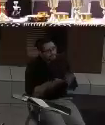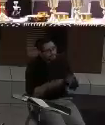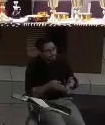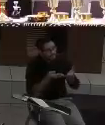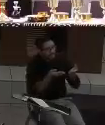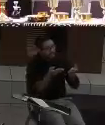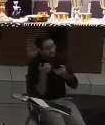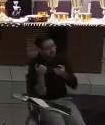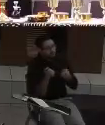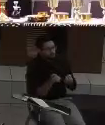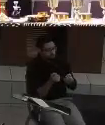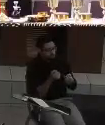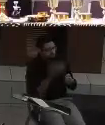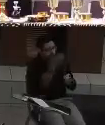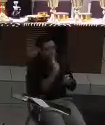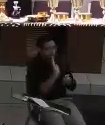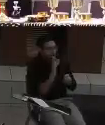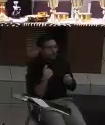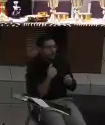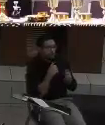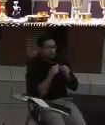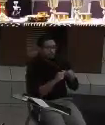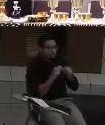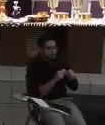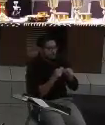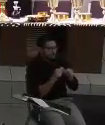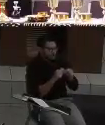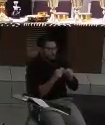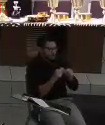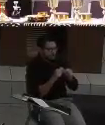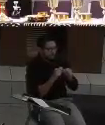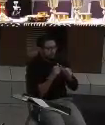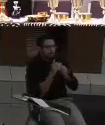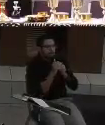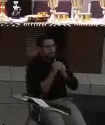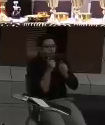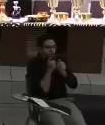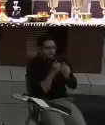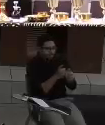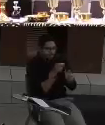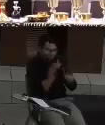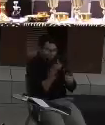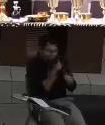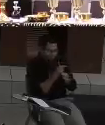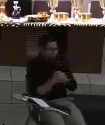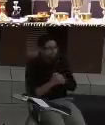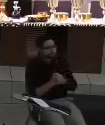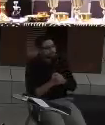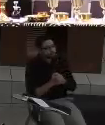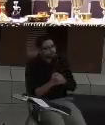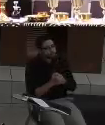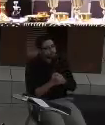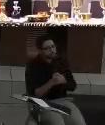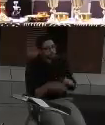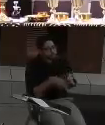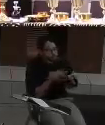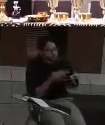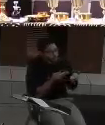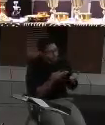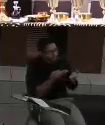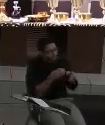O God, to do the things that we need to do in you. To love joyfully, to give